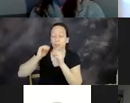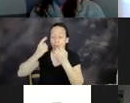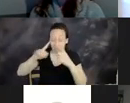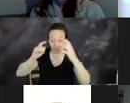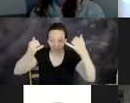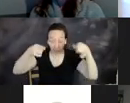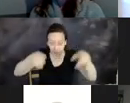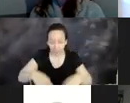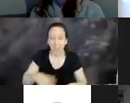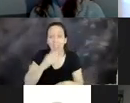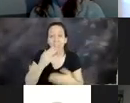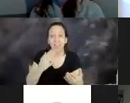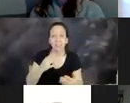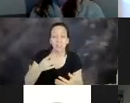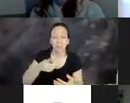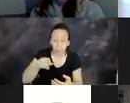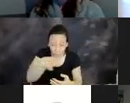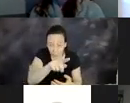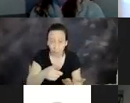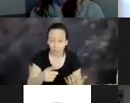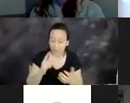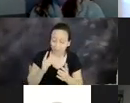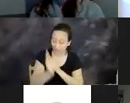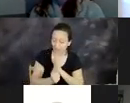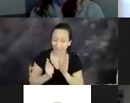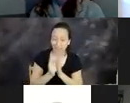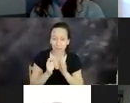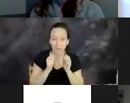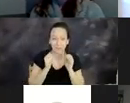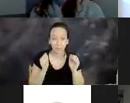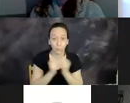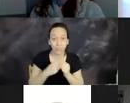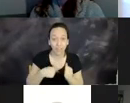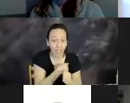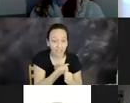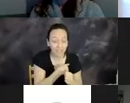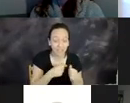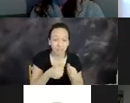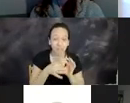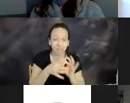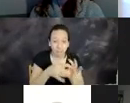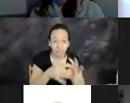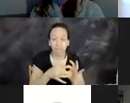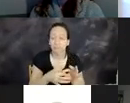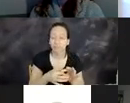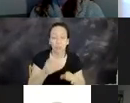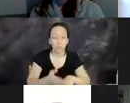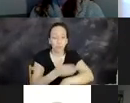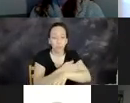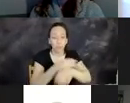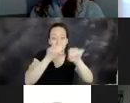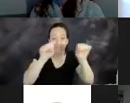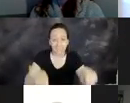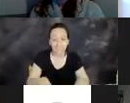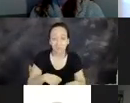all of you for spending an hour with us and helping us to make the system better. We hope for you in the